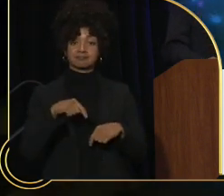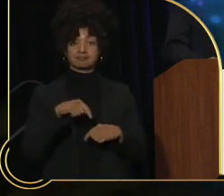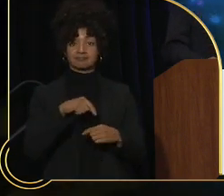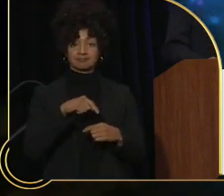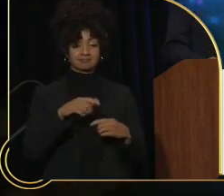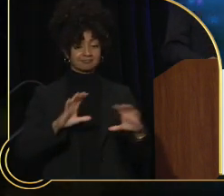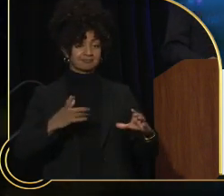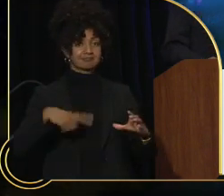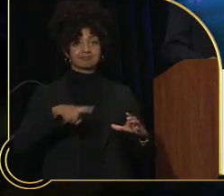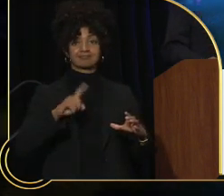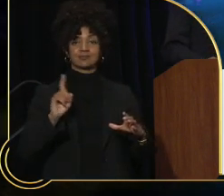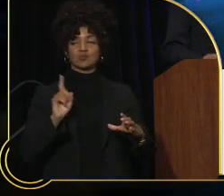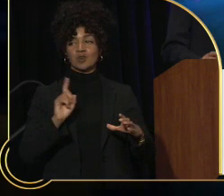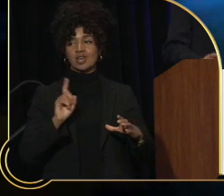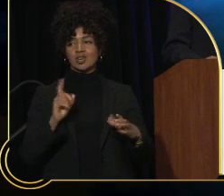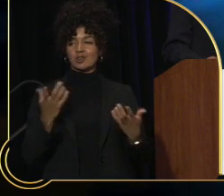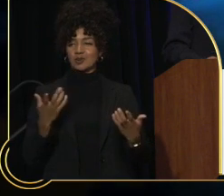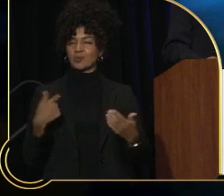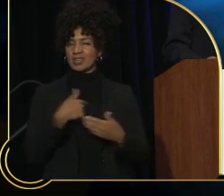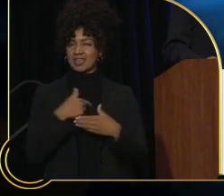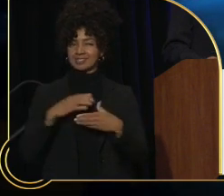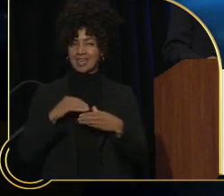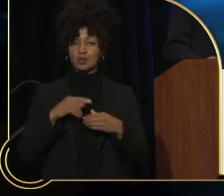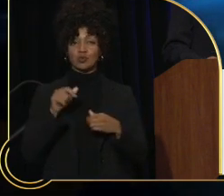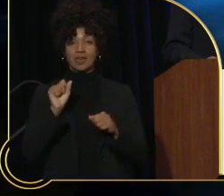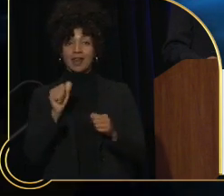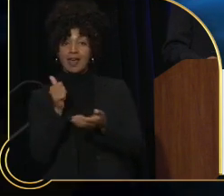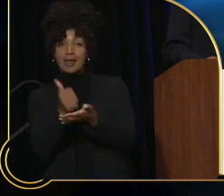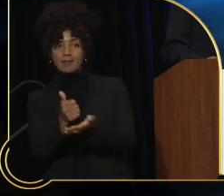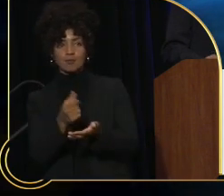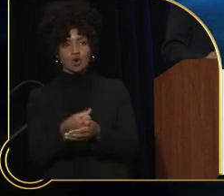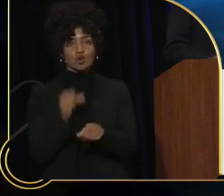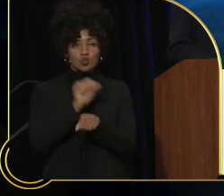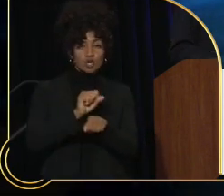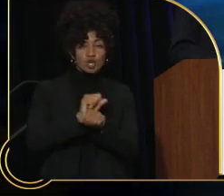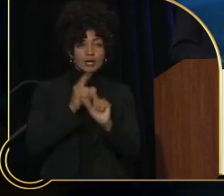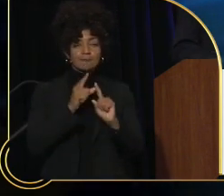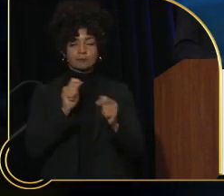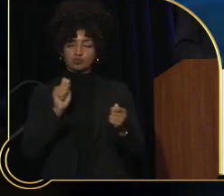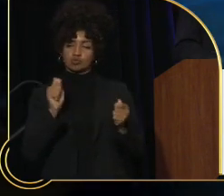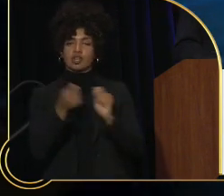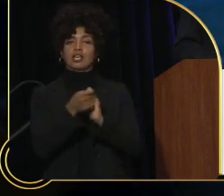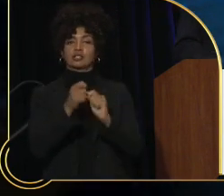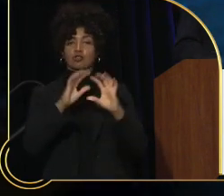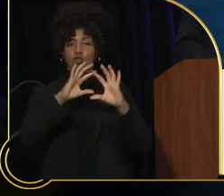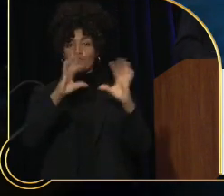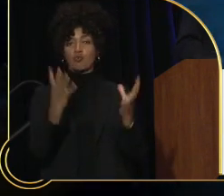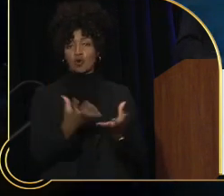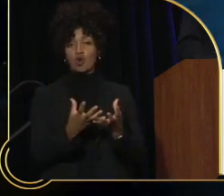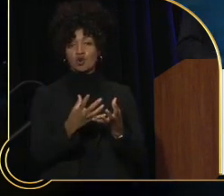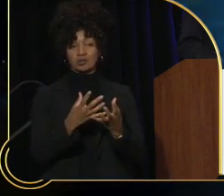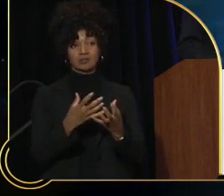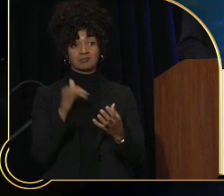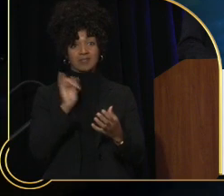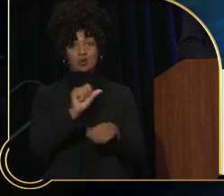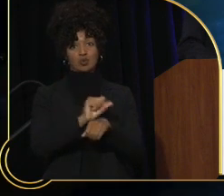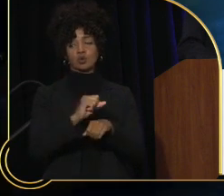help or work on changing the world. And that's been extremely